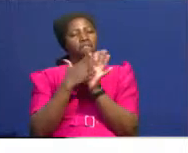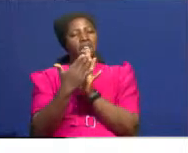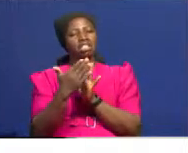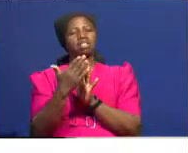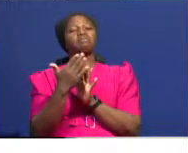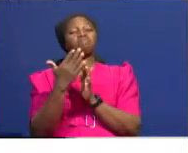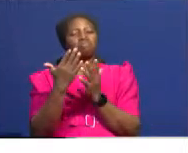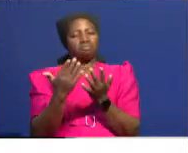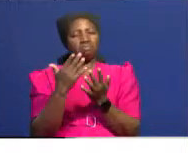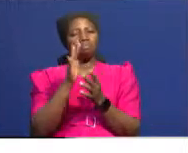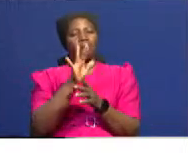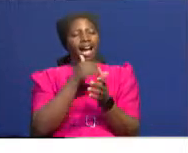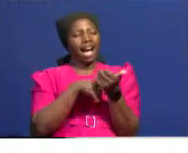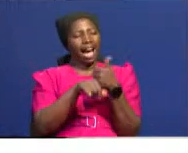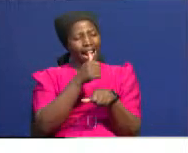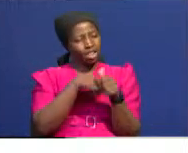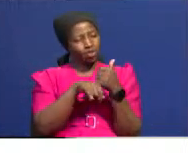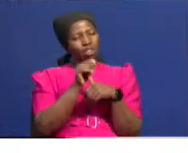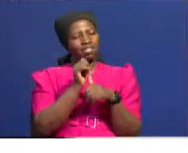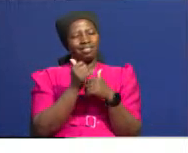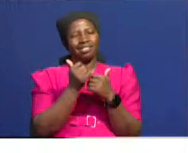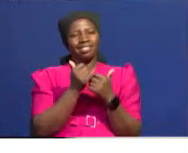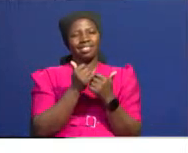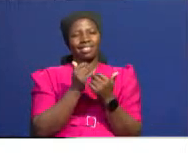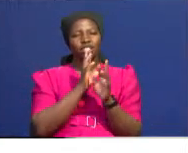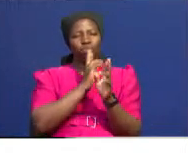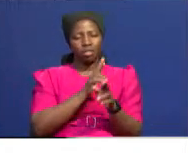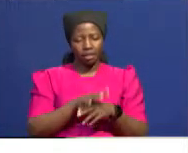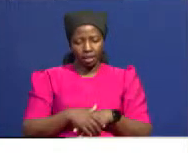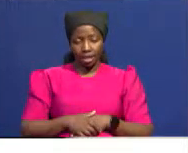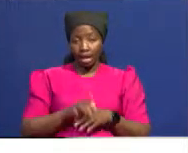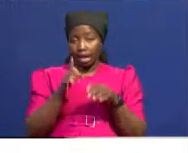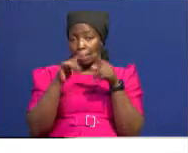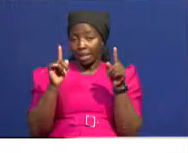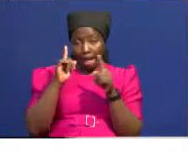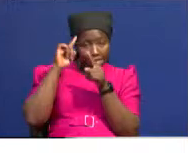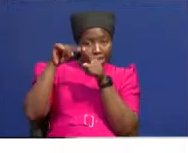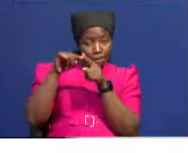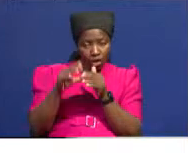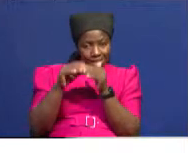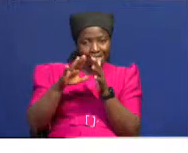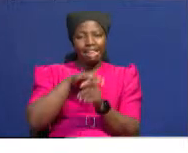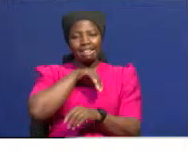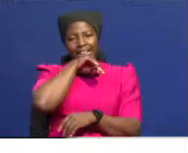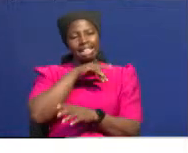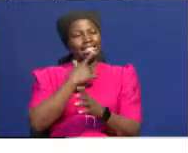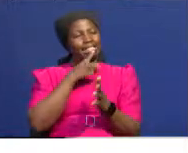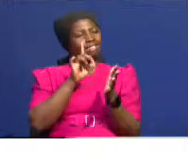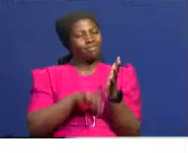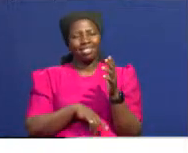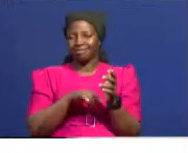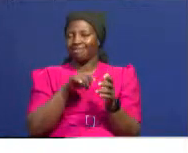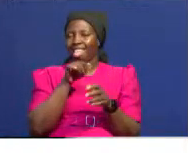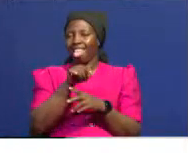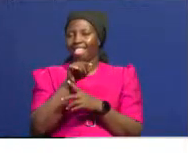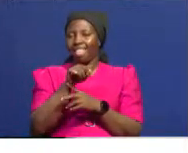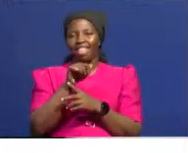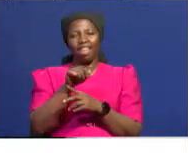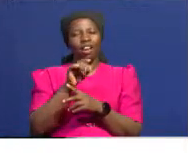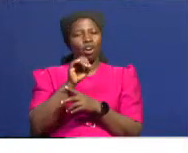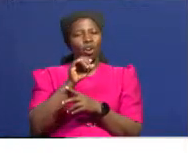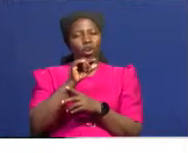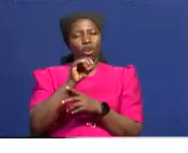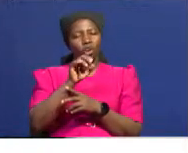Azimio leader Raila Odinga, however, defended the late general, denying that he had played a role in attempts to alter the presidential